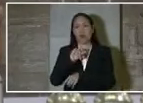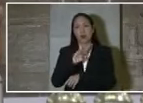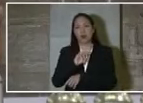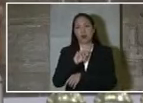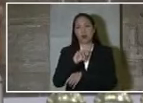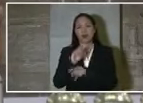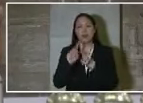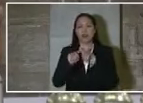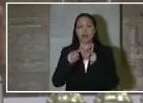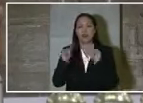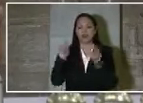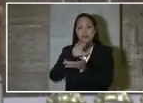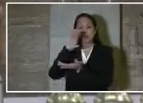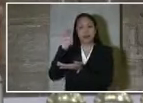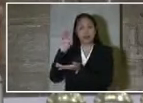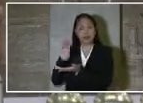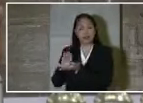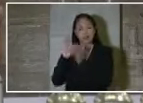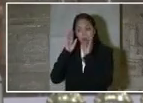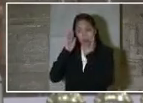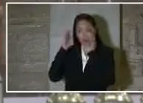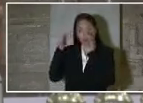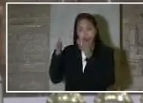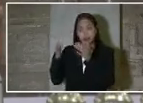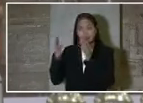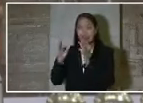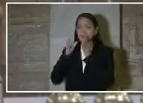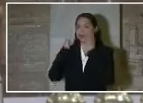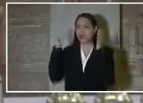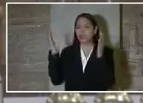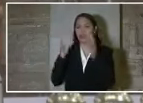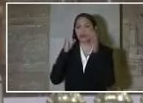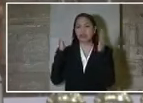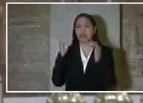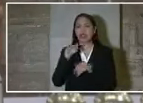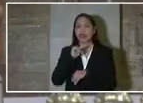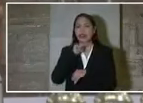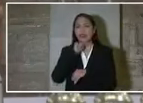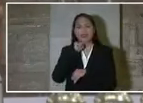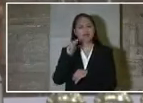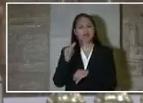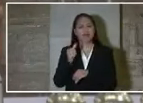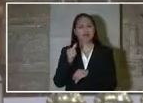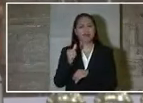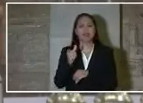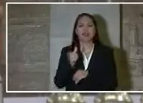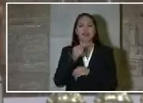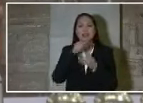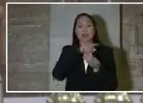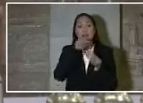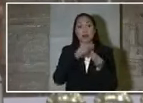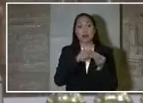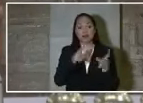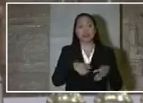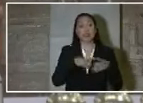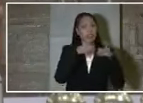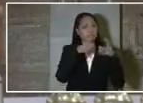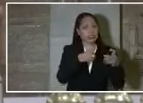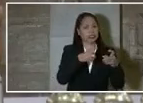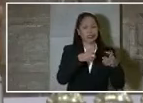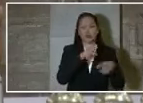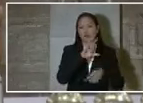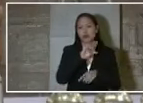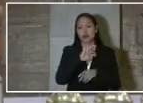The center of the celebration is not just about the gifts, but it is about